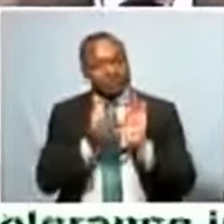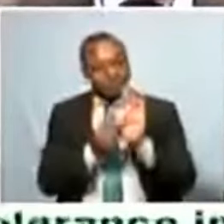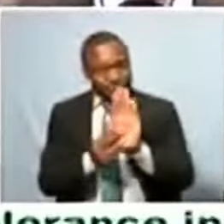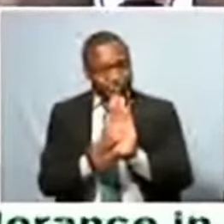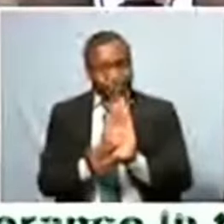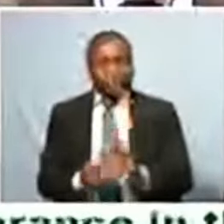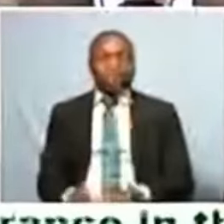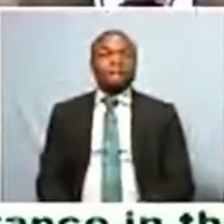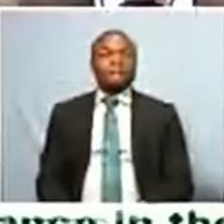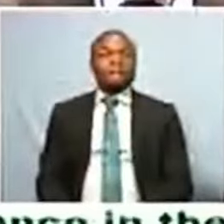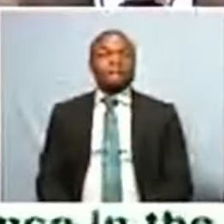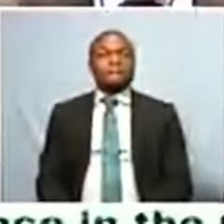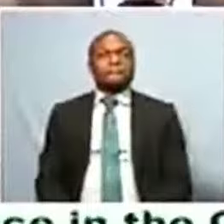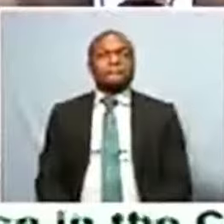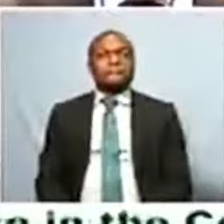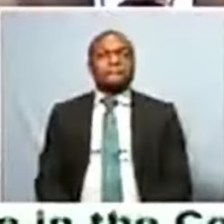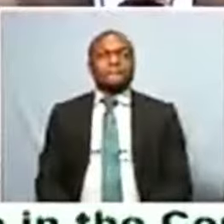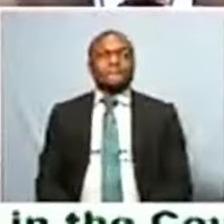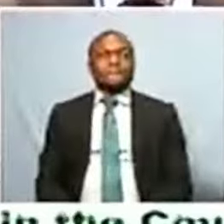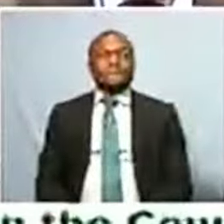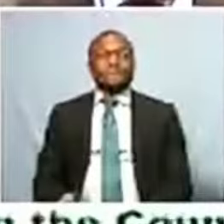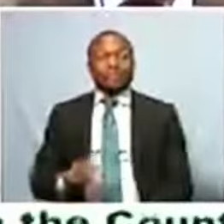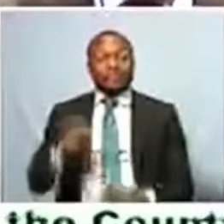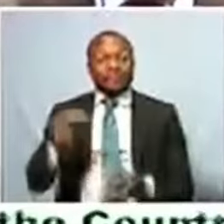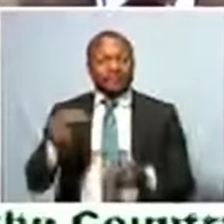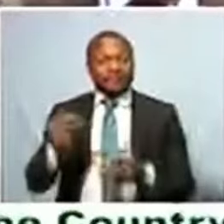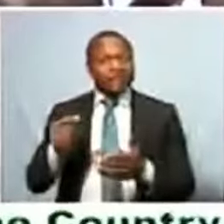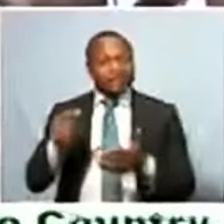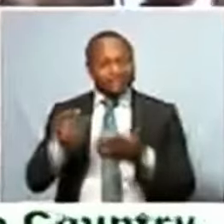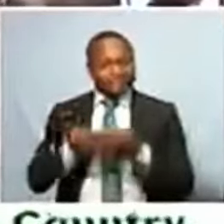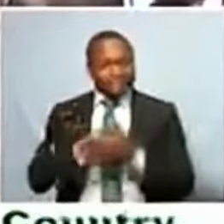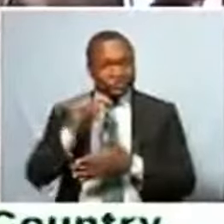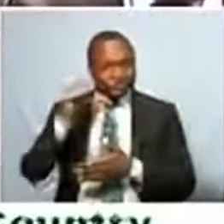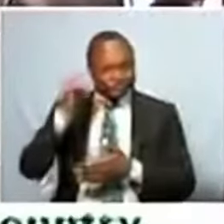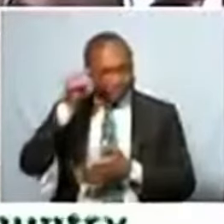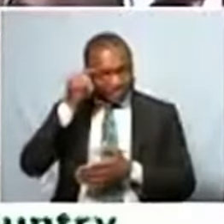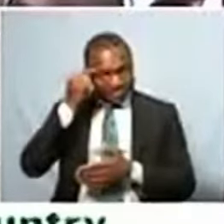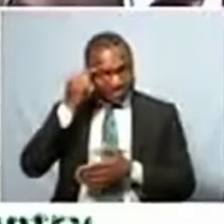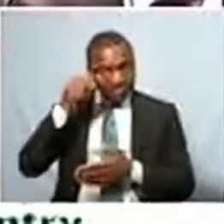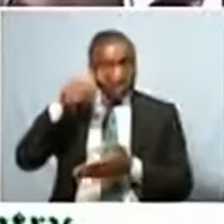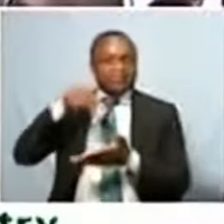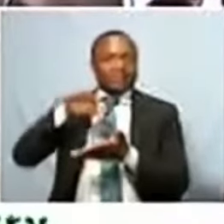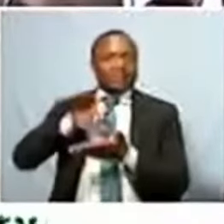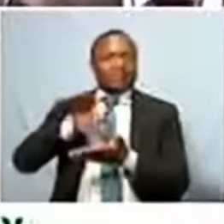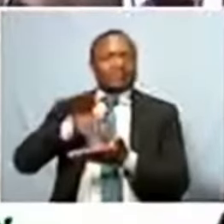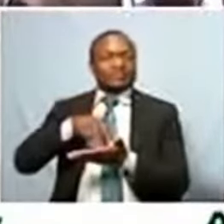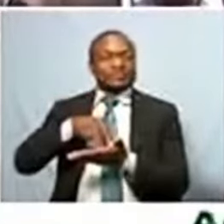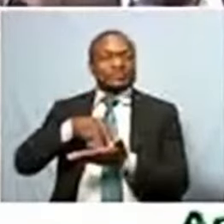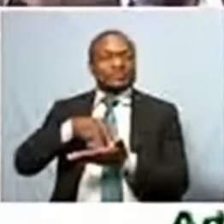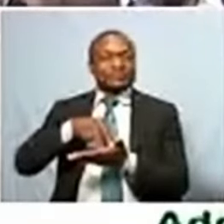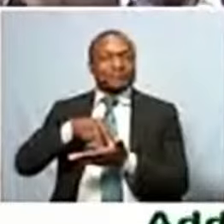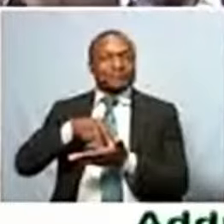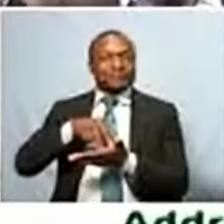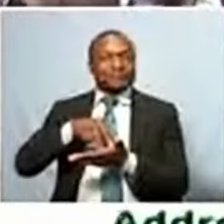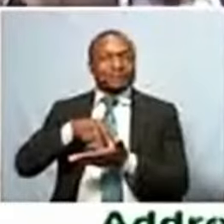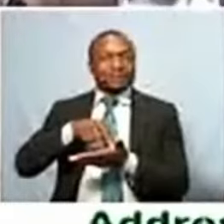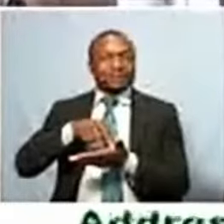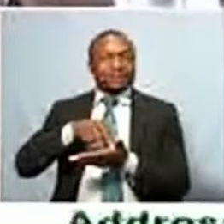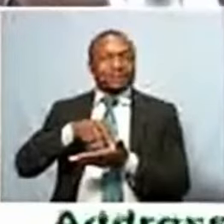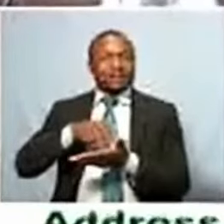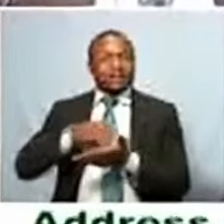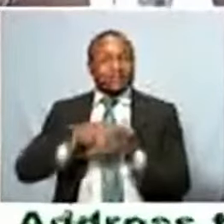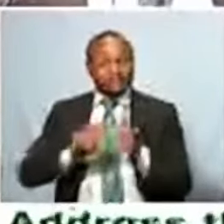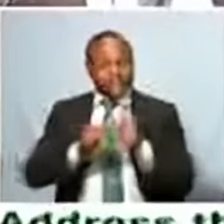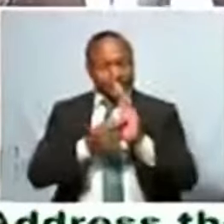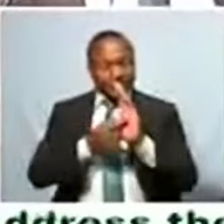that the current government, Madam Speaker, stands on a point